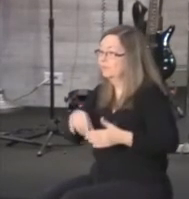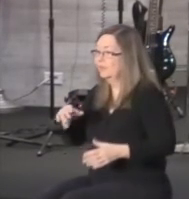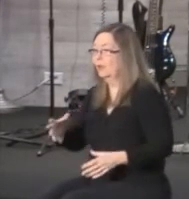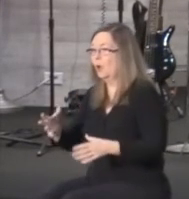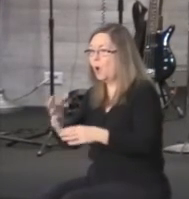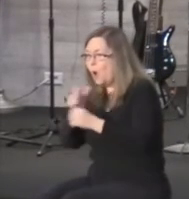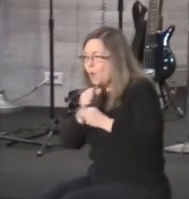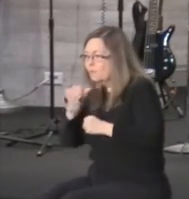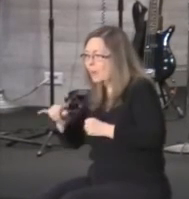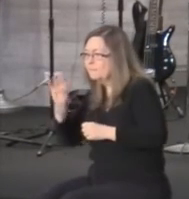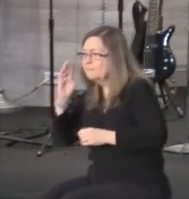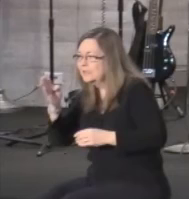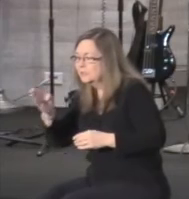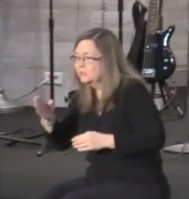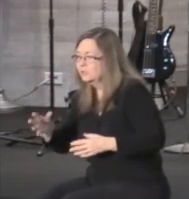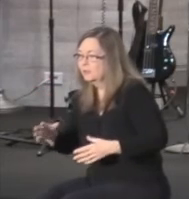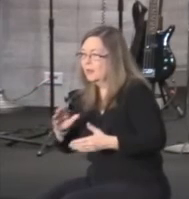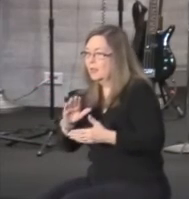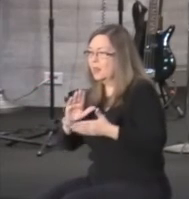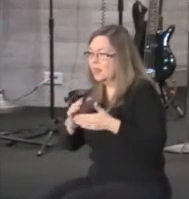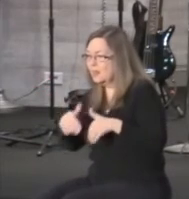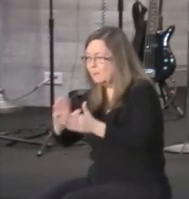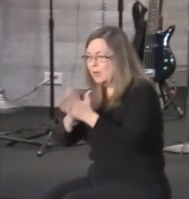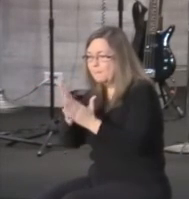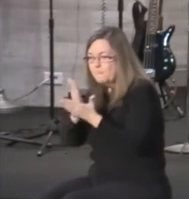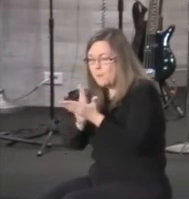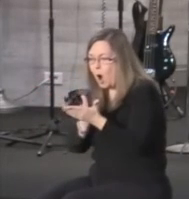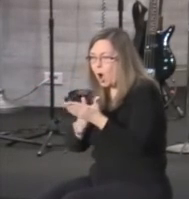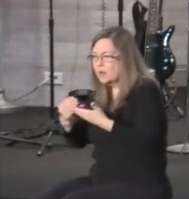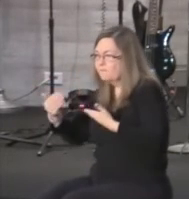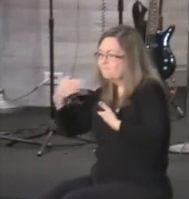Grab hold of this message and bring it in and let it be part of you.